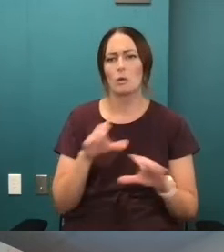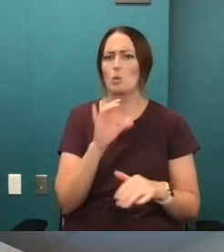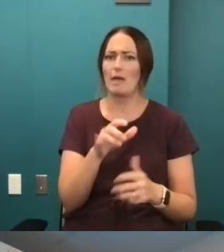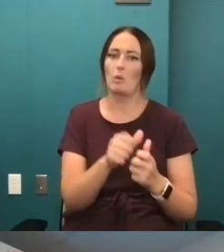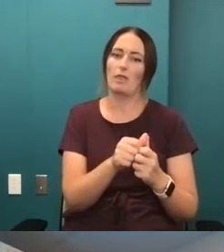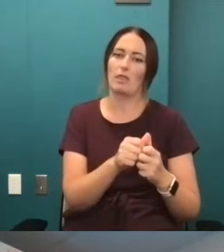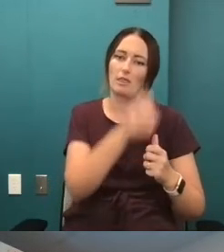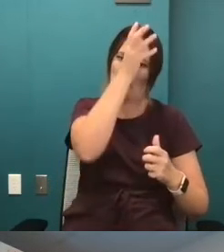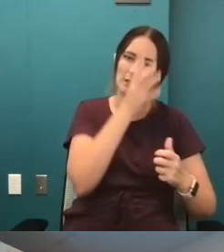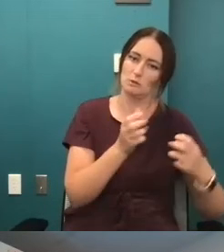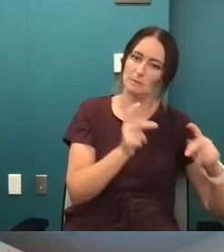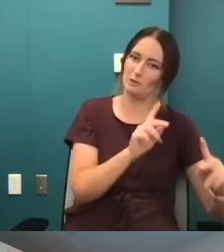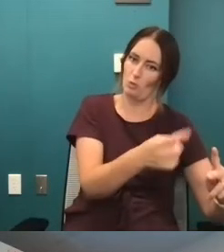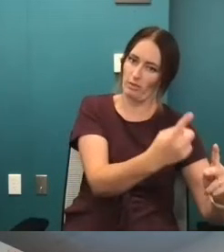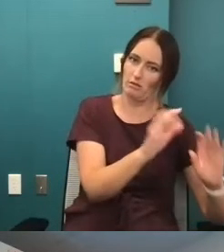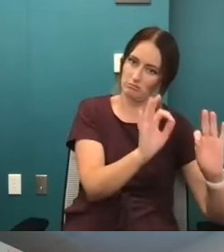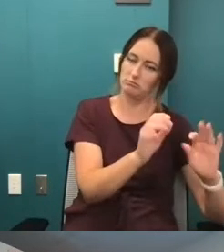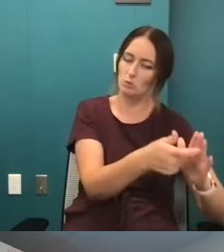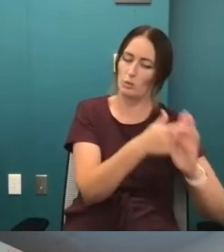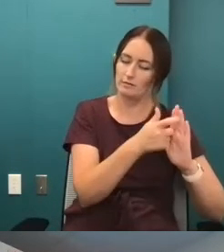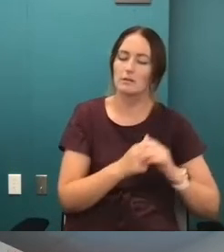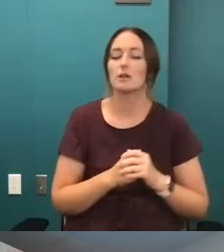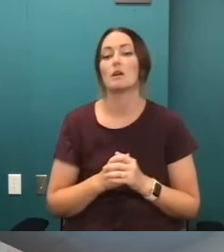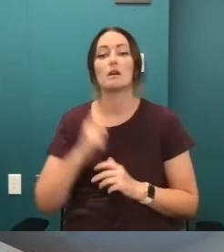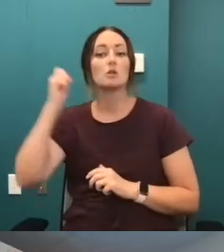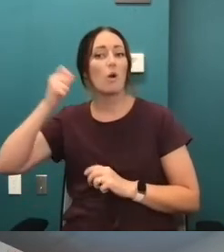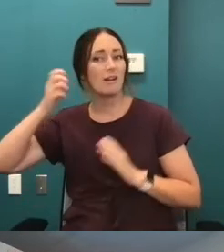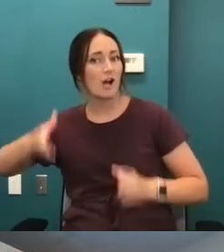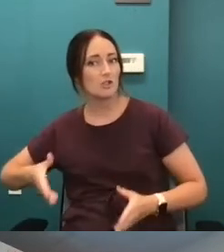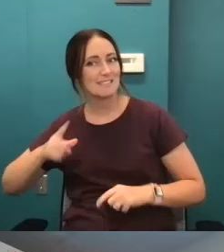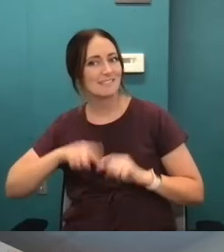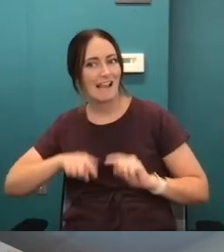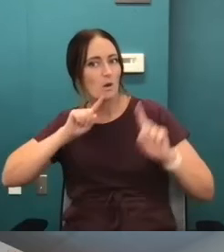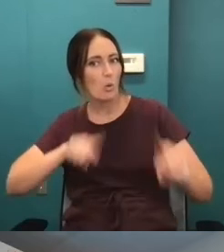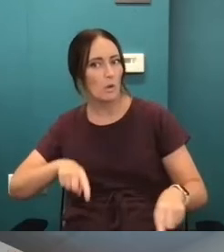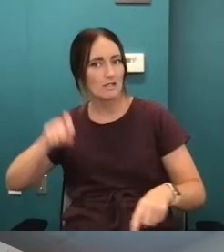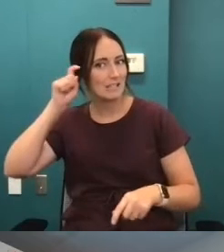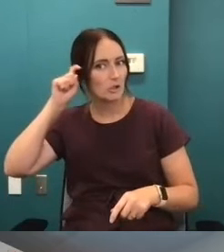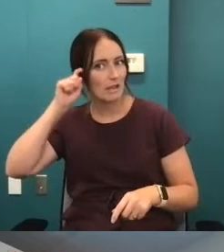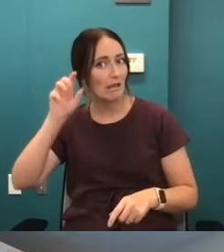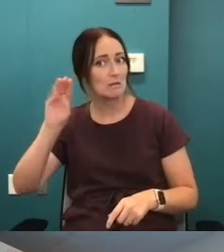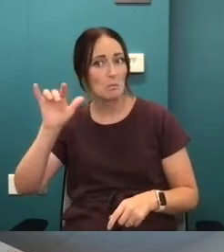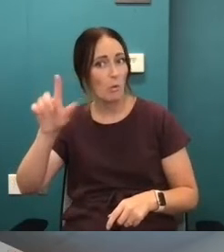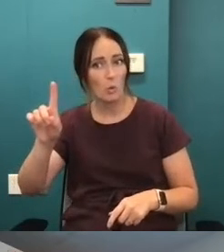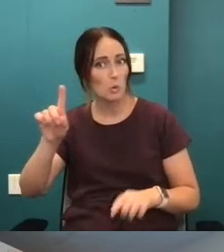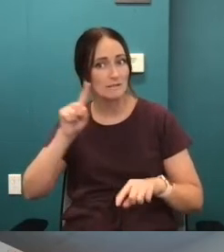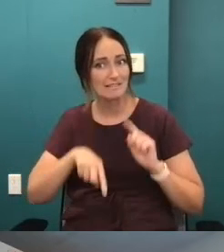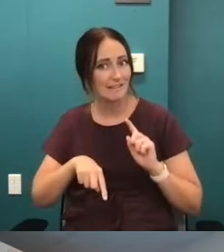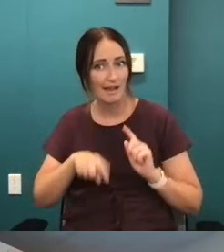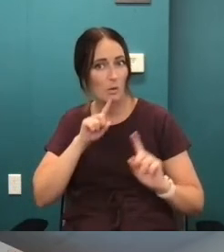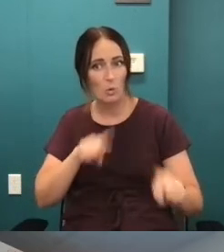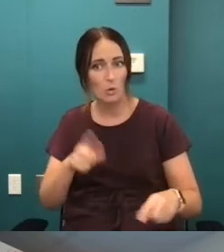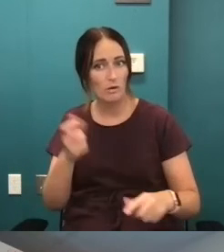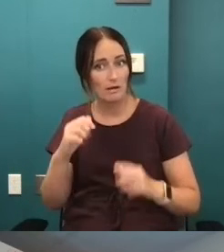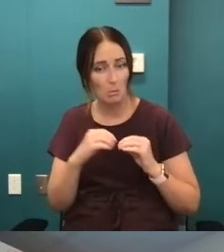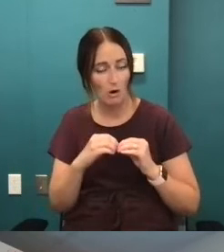course. So our audiologist doesn't have the capability of ordering hearing aids or molds or anything like that anymore.